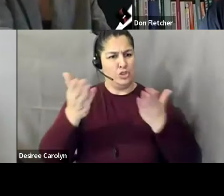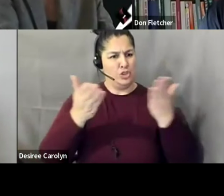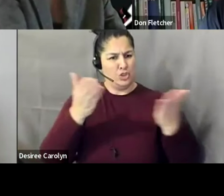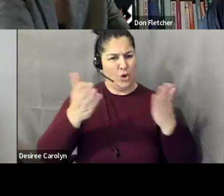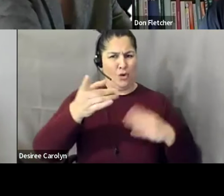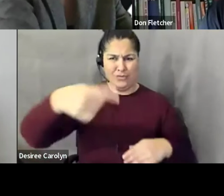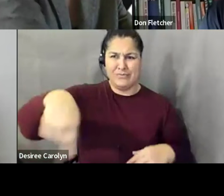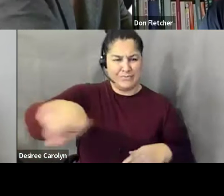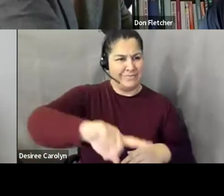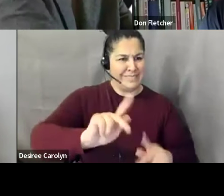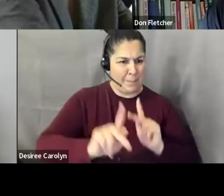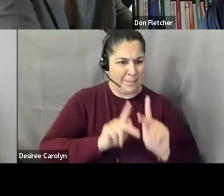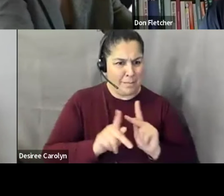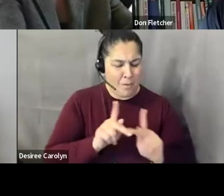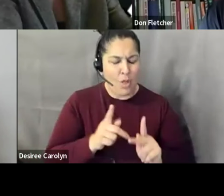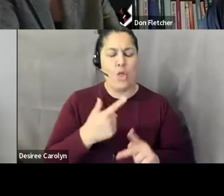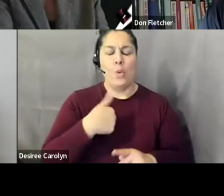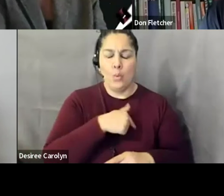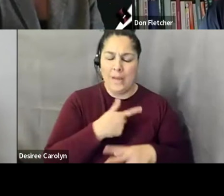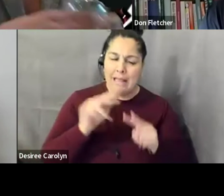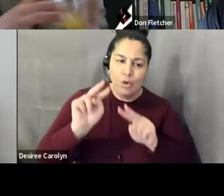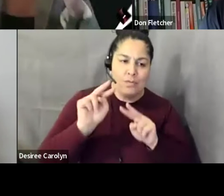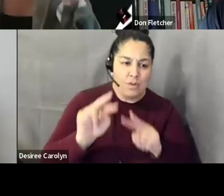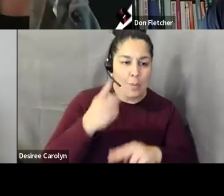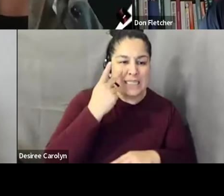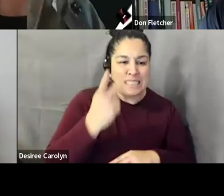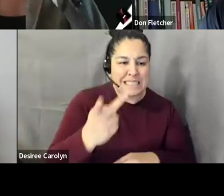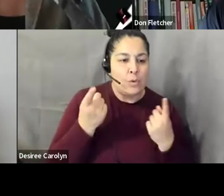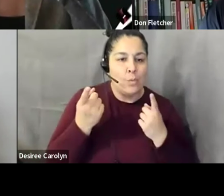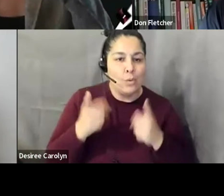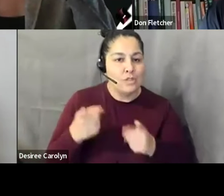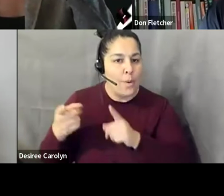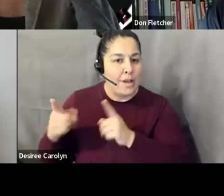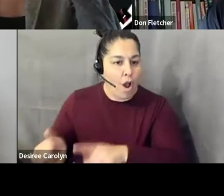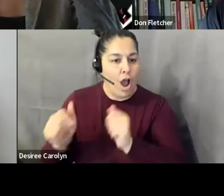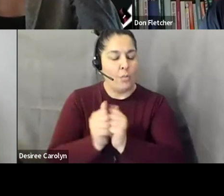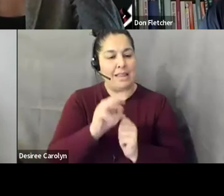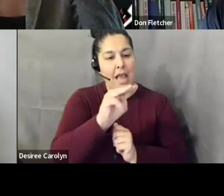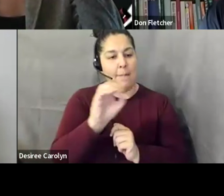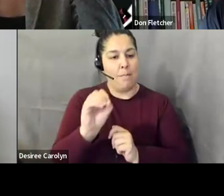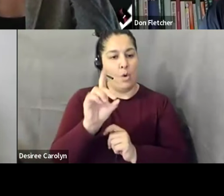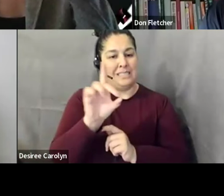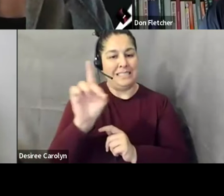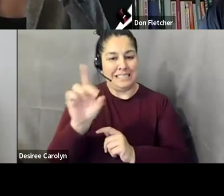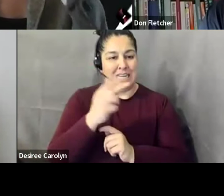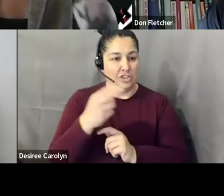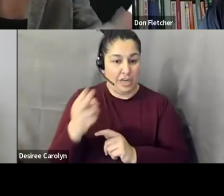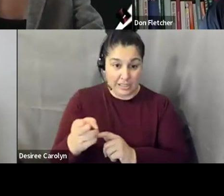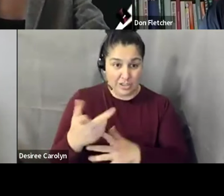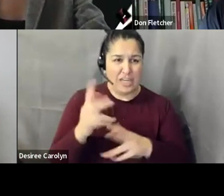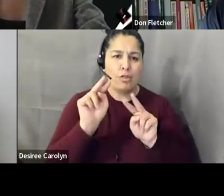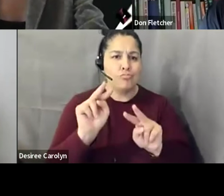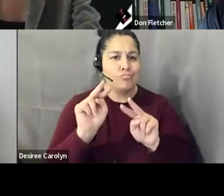understanding what's happening with MODDHH at this point in time and looking toward the future. Just a qu few